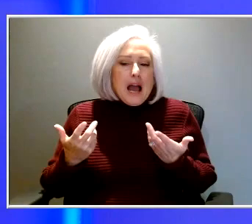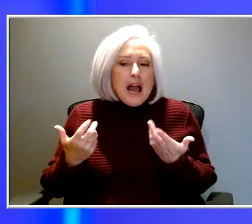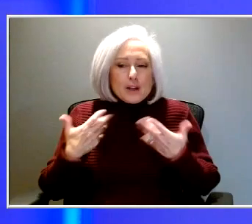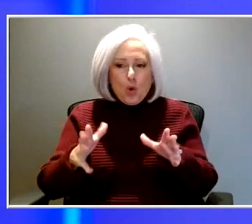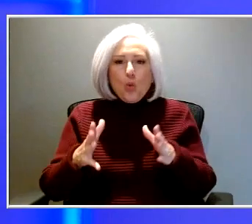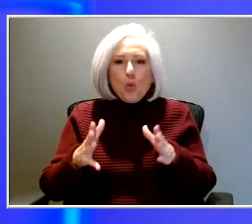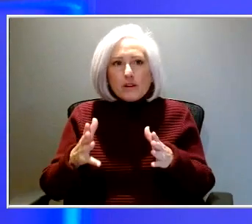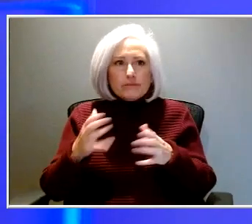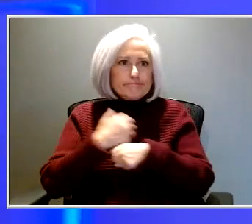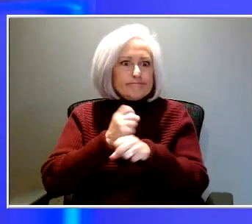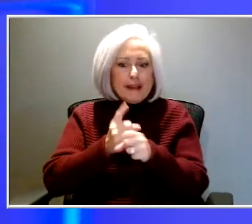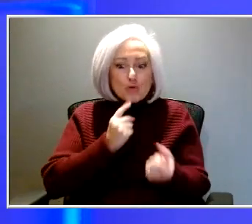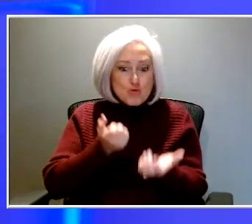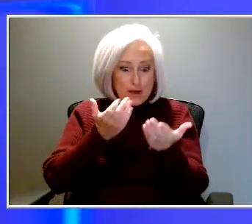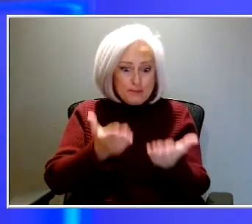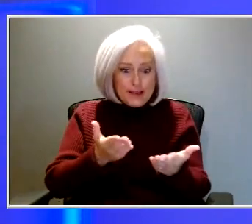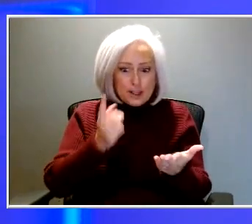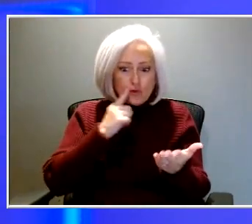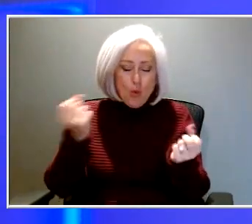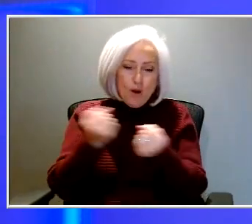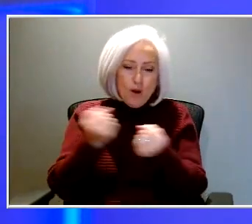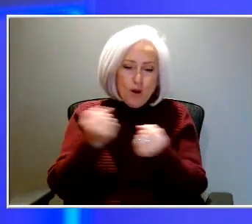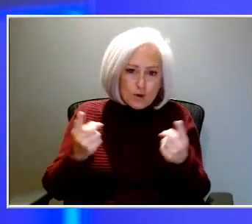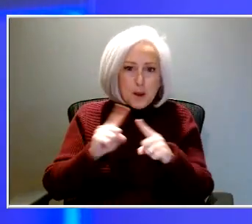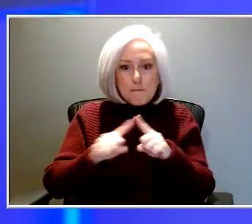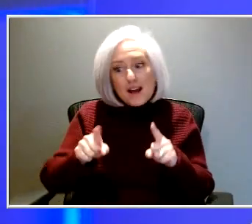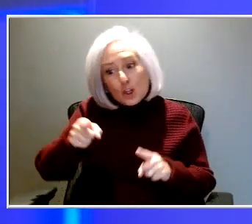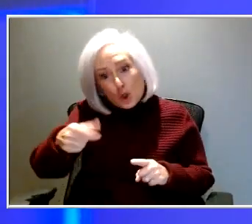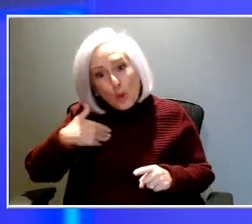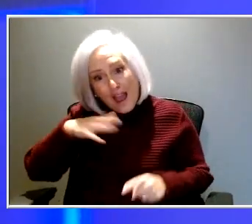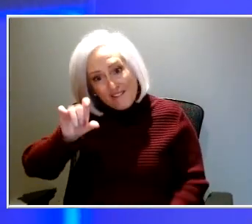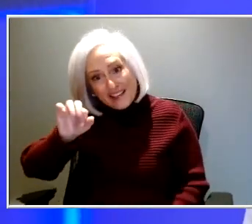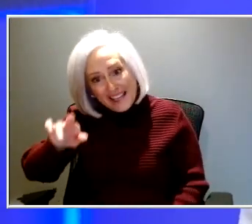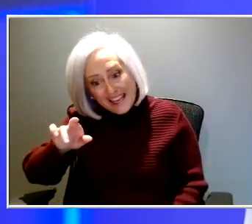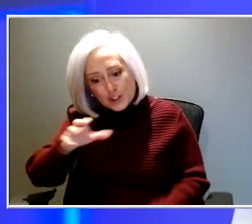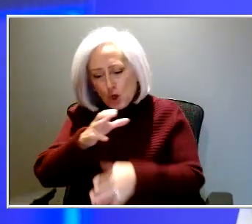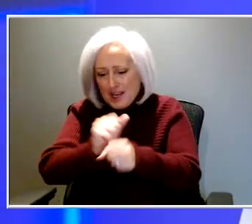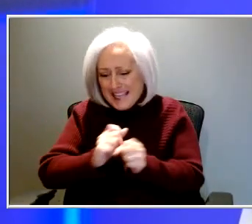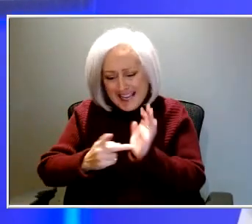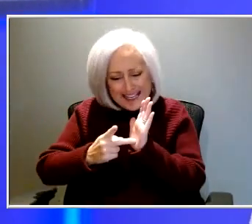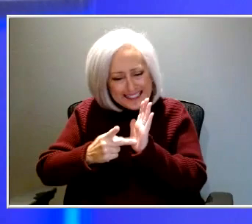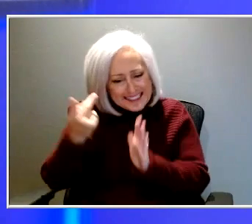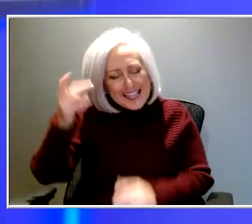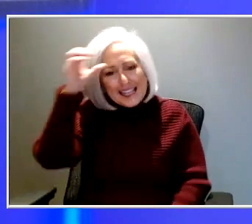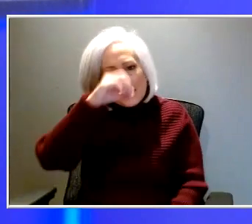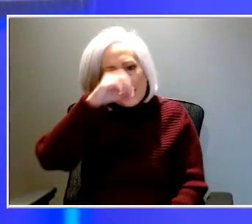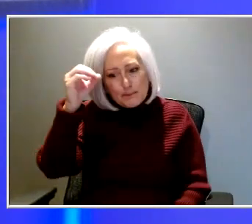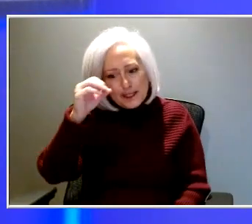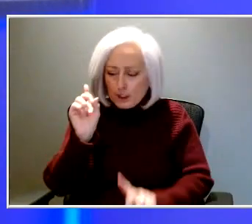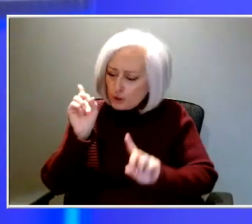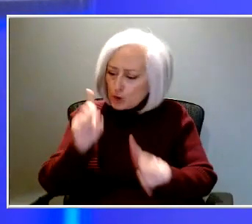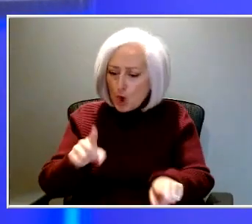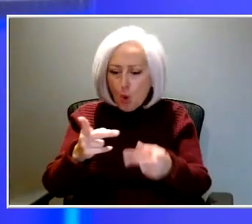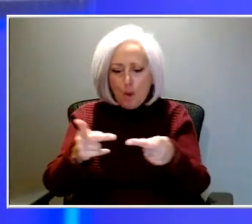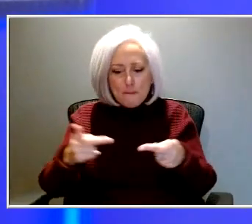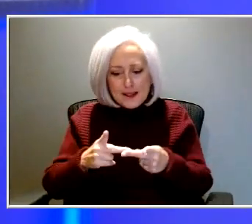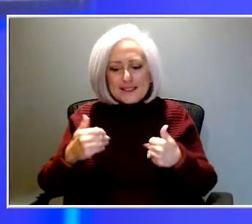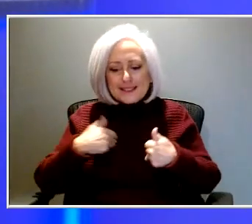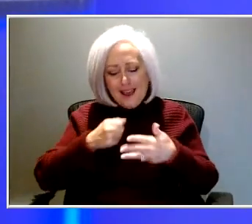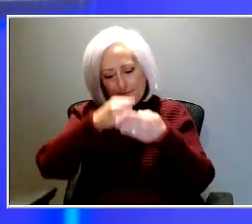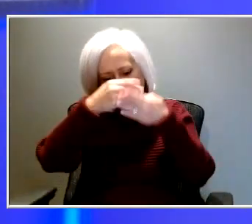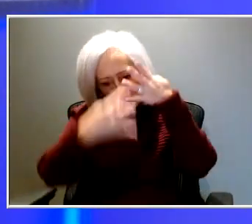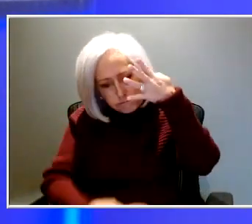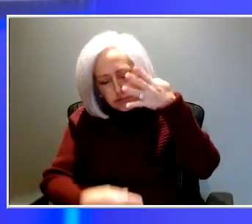somebody has cancer to get a second opinion and go to a place that has all the different options available so we can meet the right patient, the